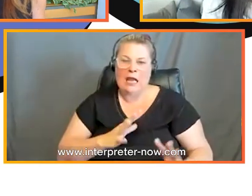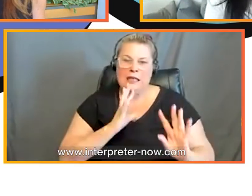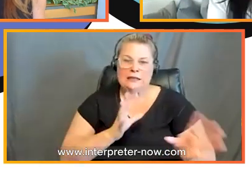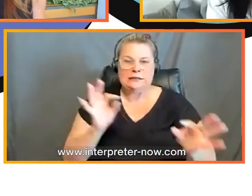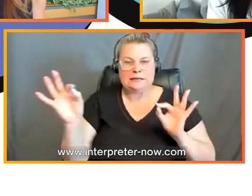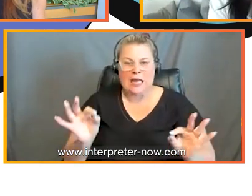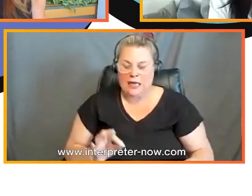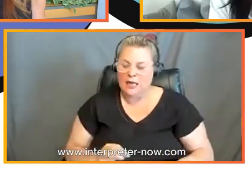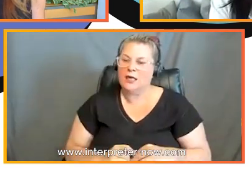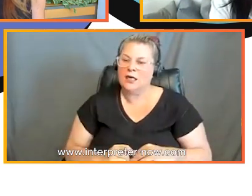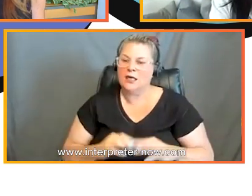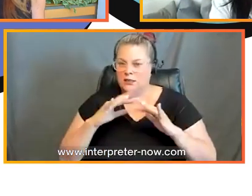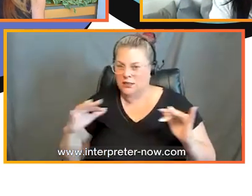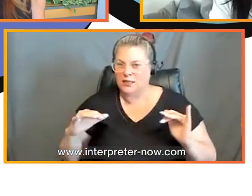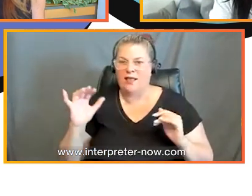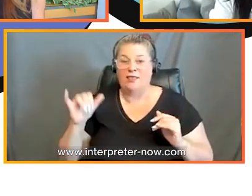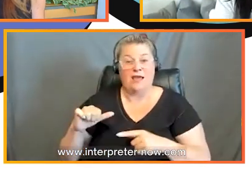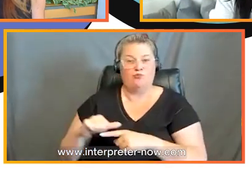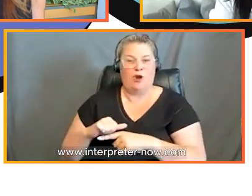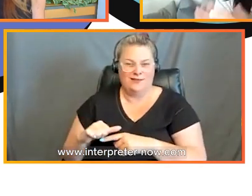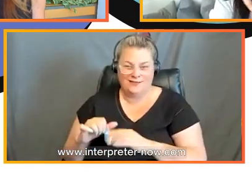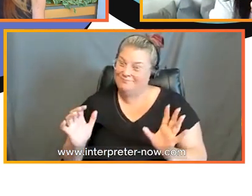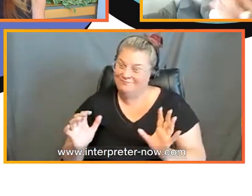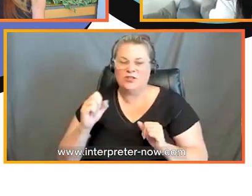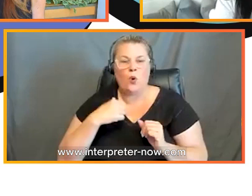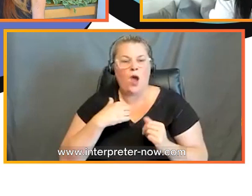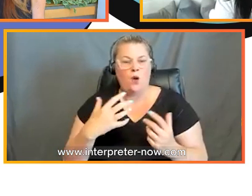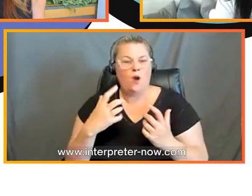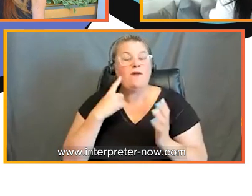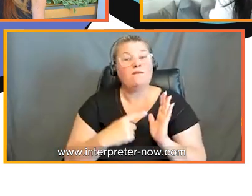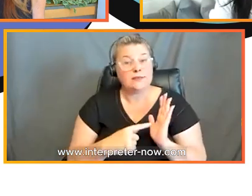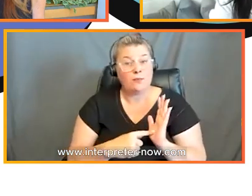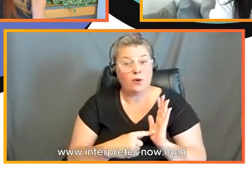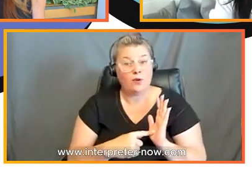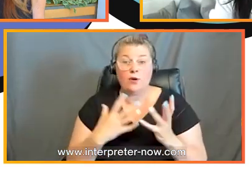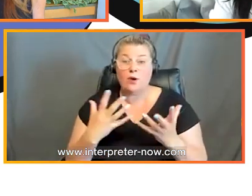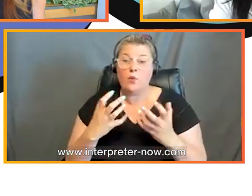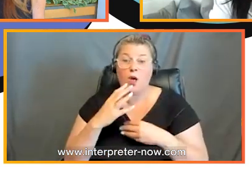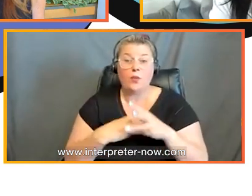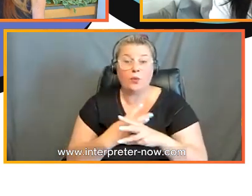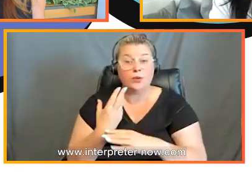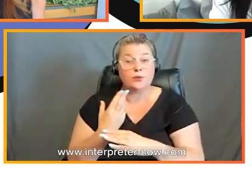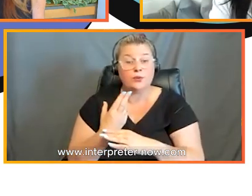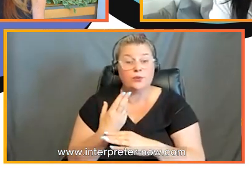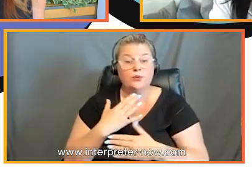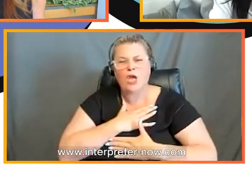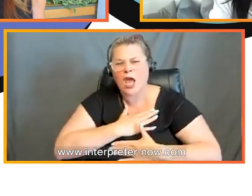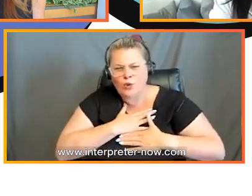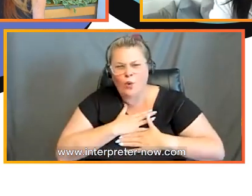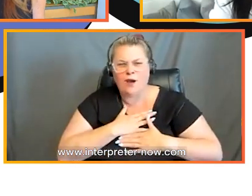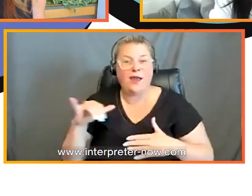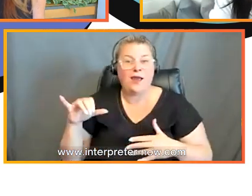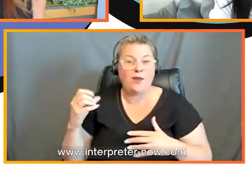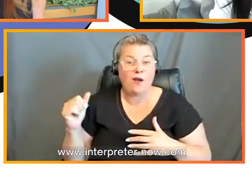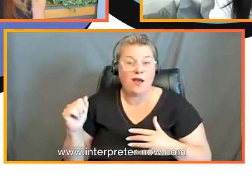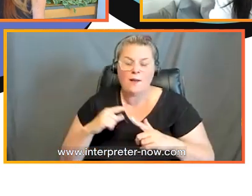cetera, the practice. And so I want, for example, for the world to enjoy yoga, but